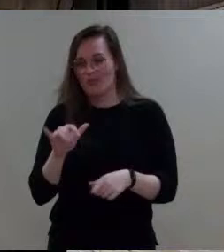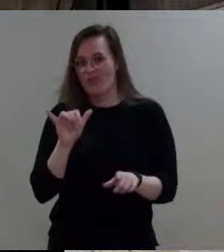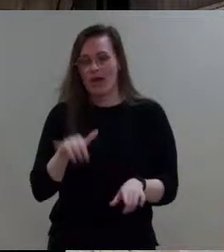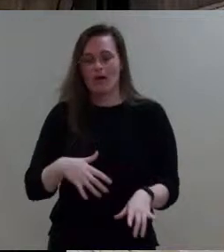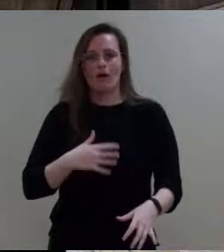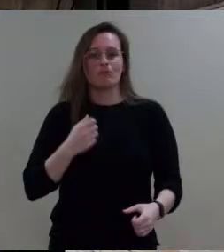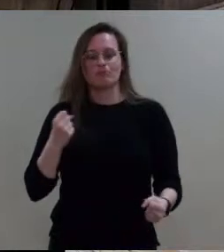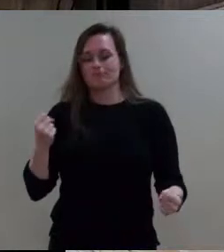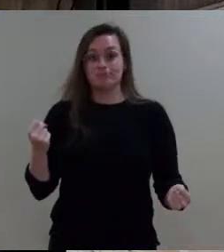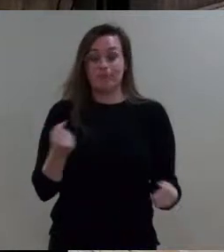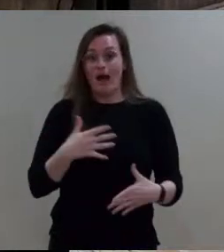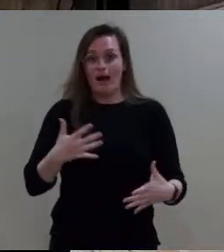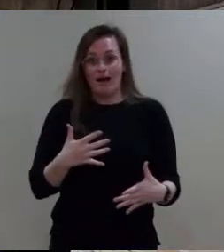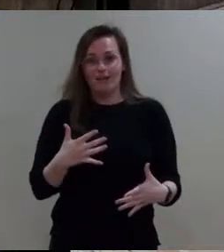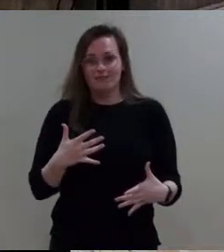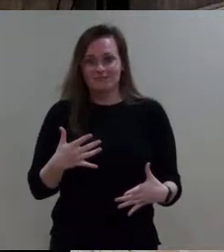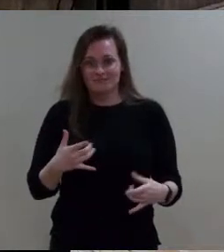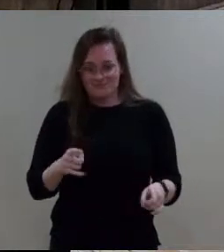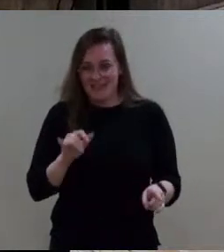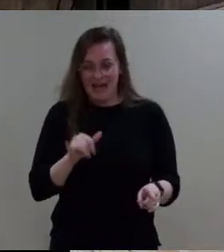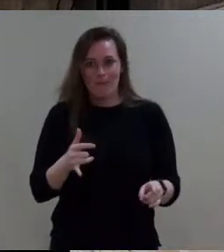get any worse, so it's only going to get better.